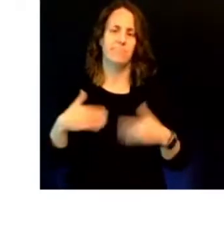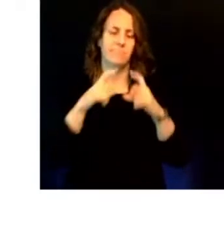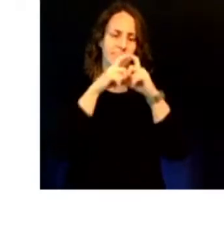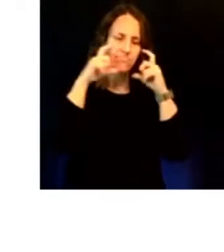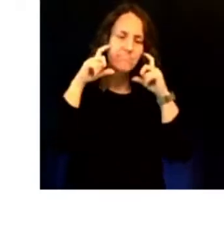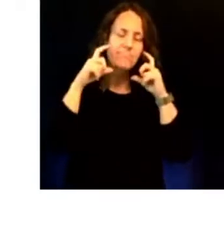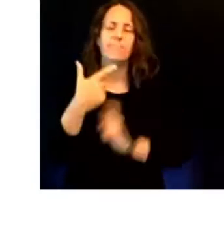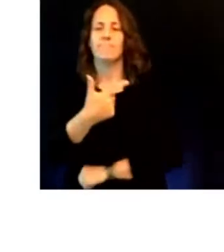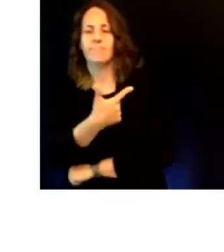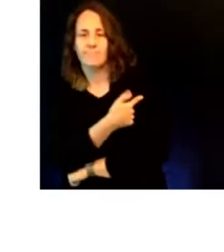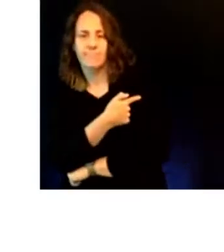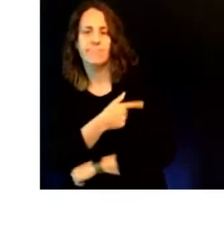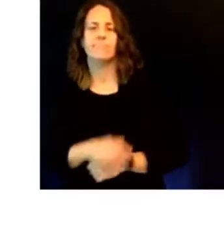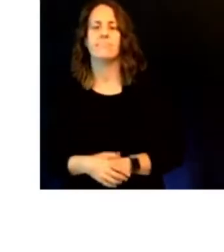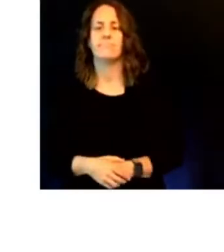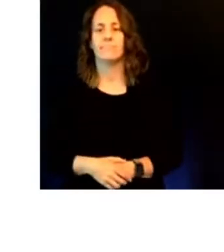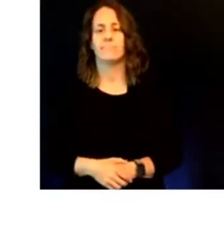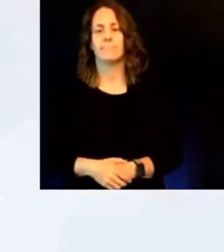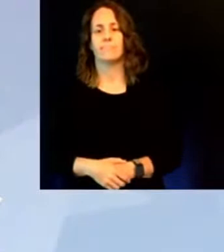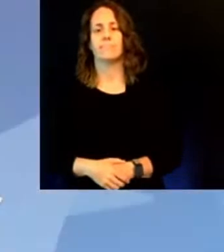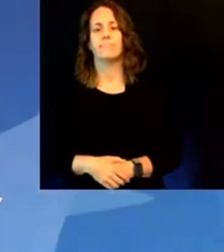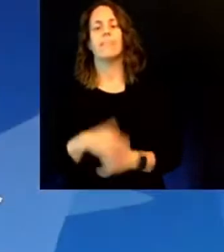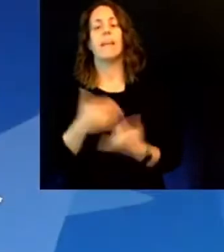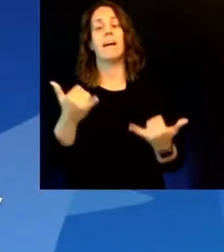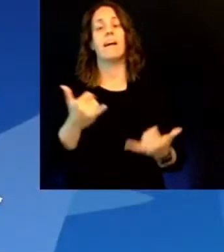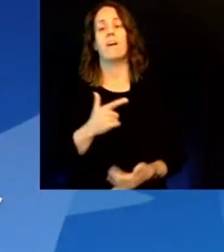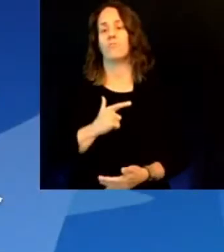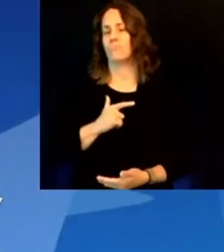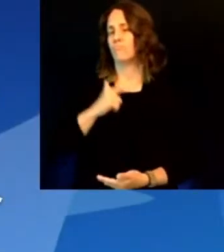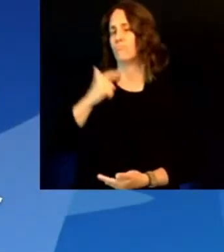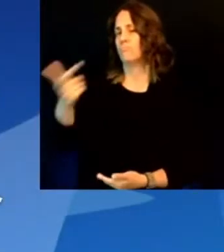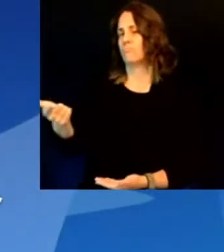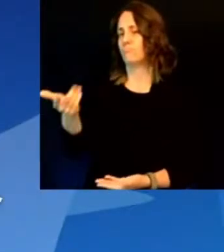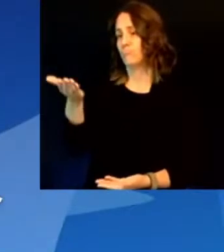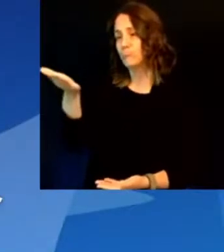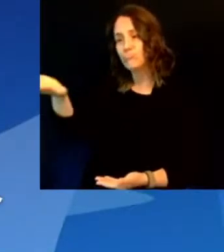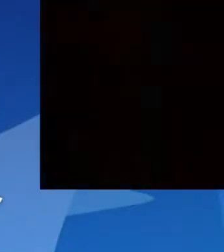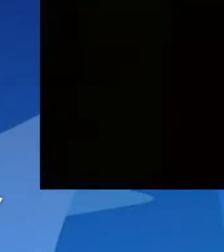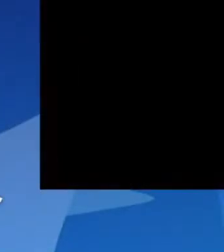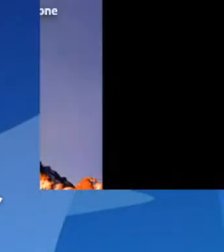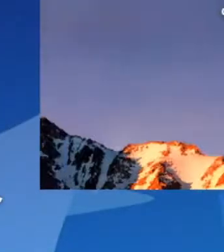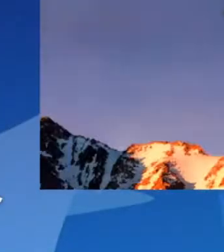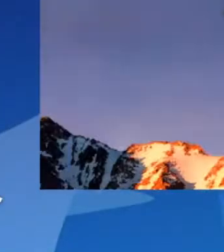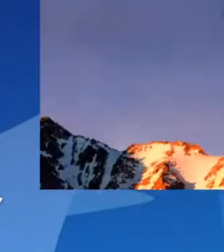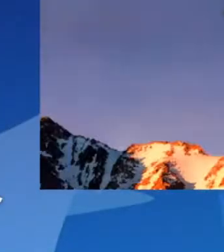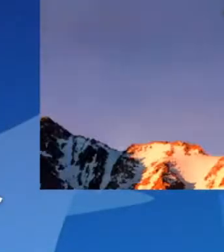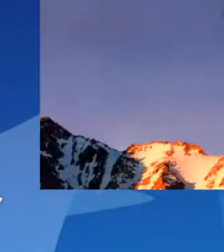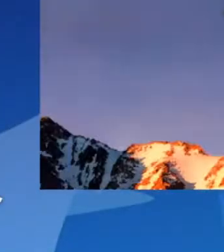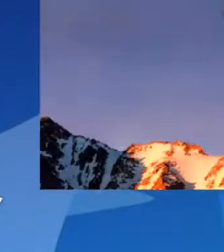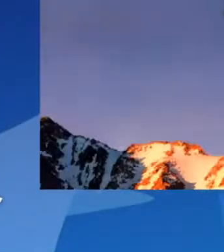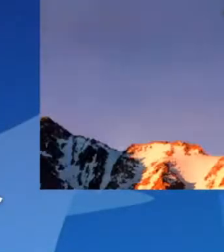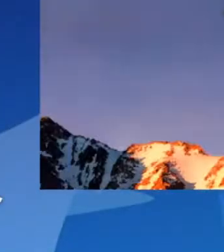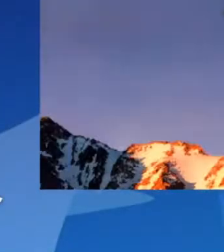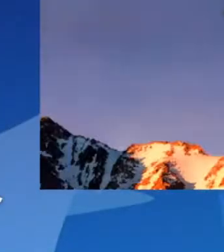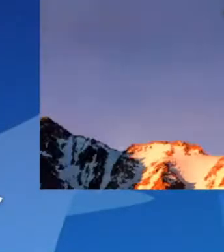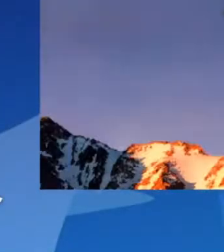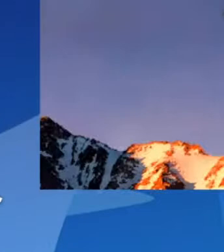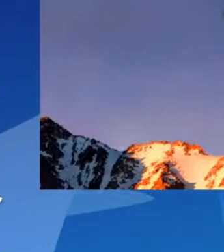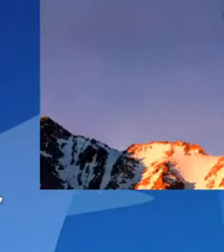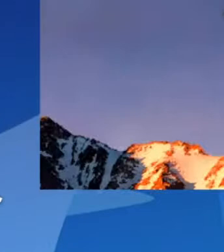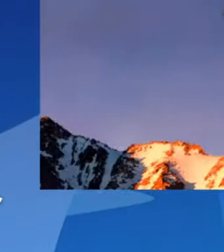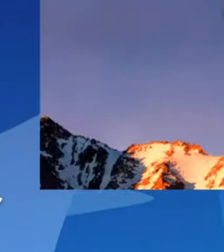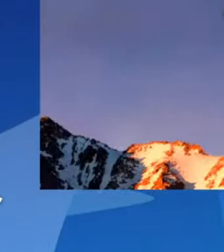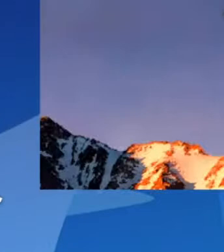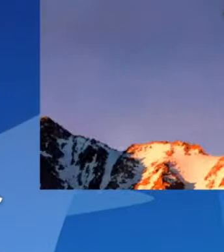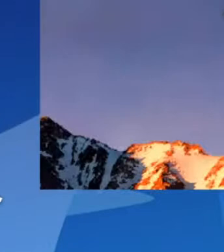I'm going to turn it back over to Jennifer, and we're going to take some questions. Thank you, Tracy. And a reminder to maintain audio